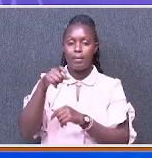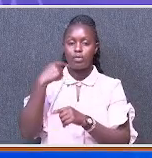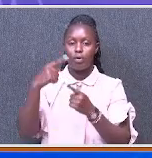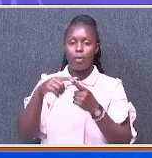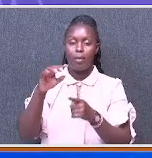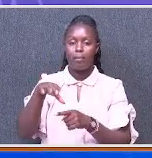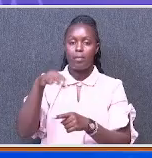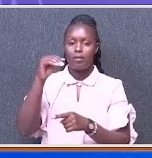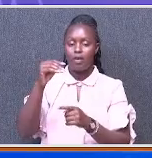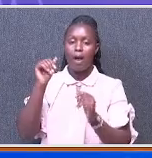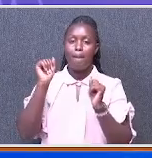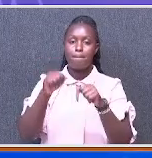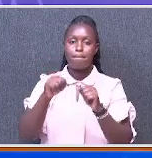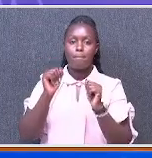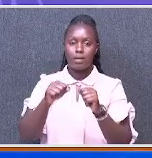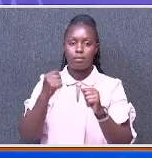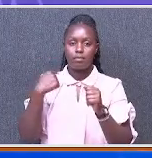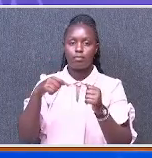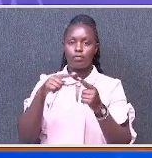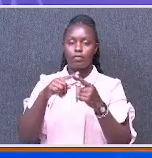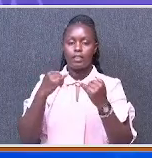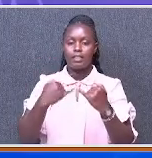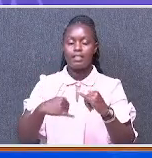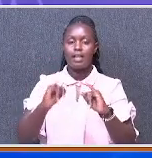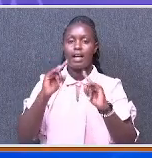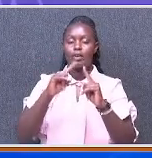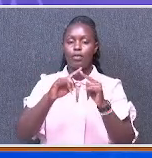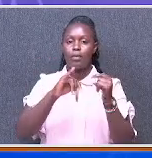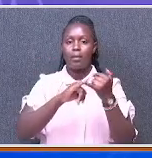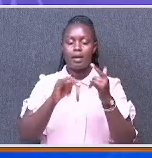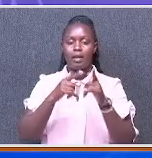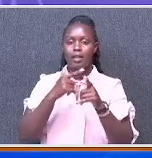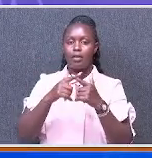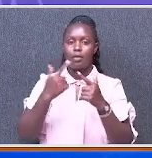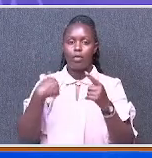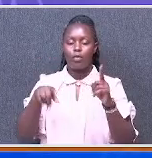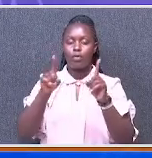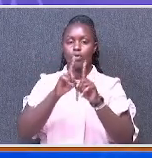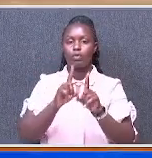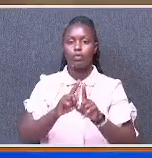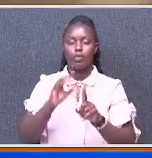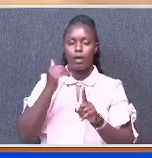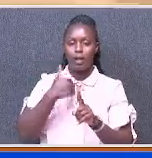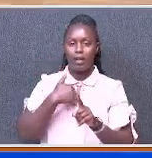possible culprit of the vice, saying that the parents of the girl will face the full force of the law.